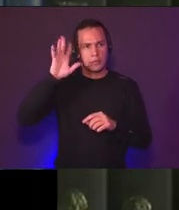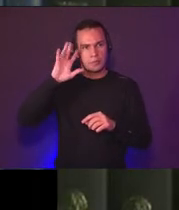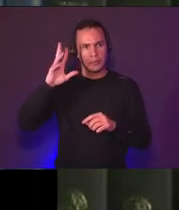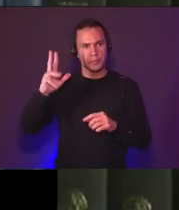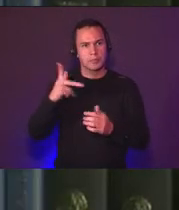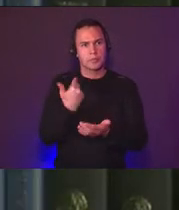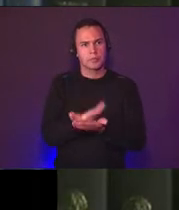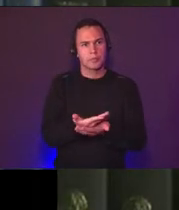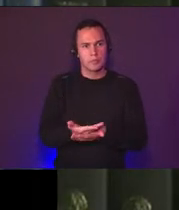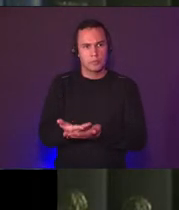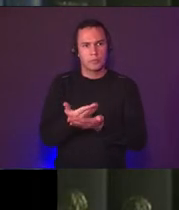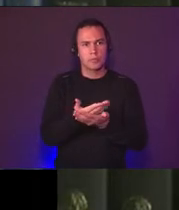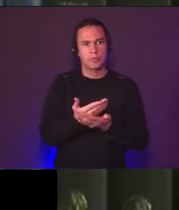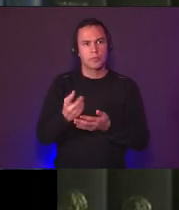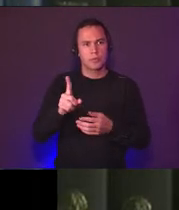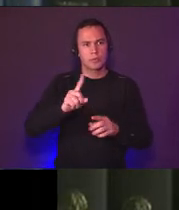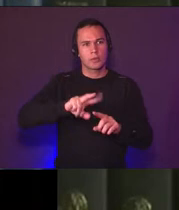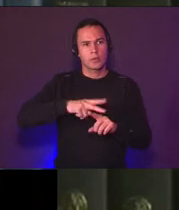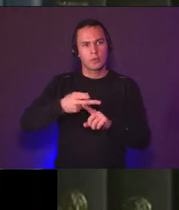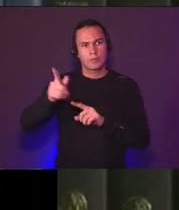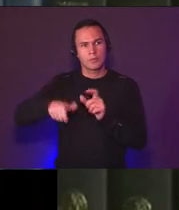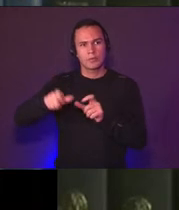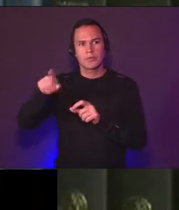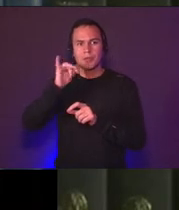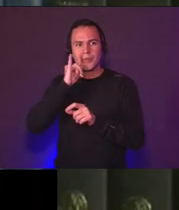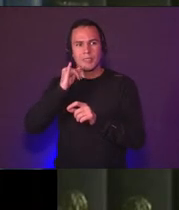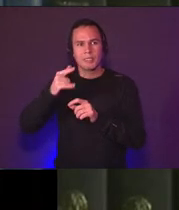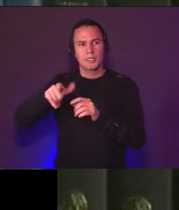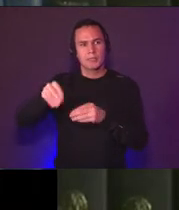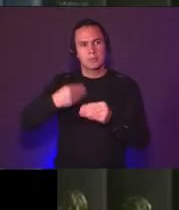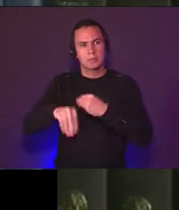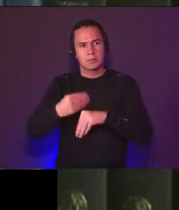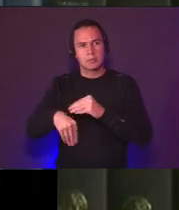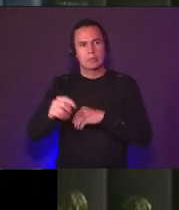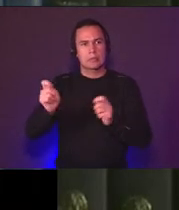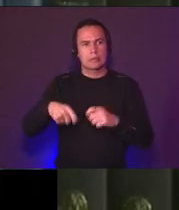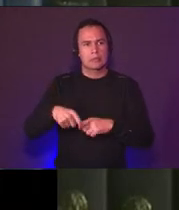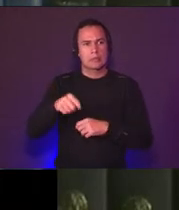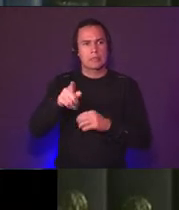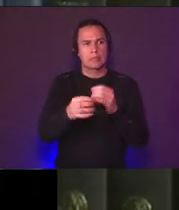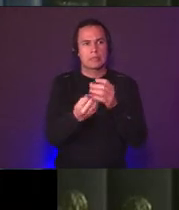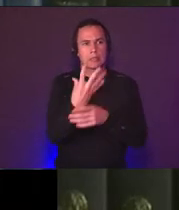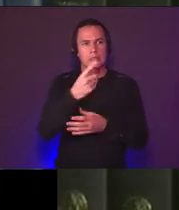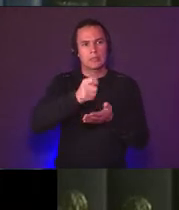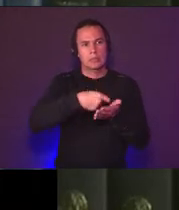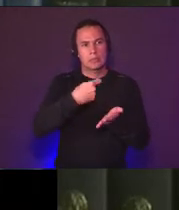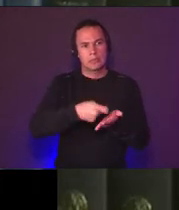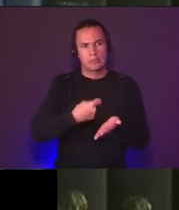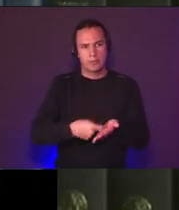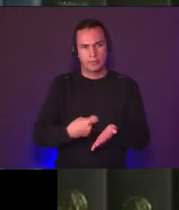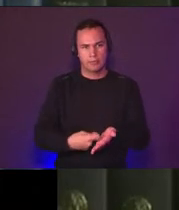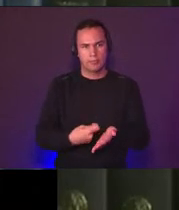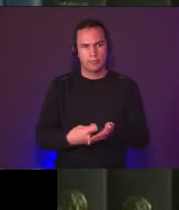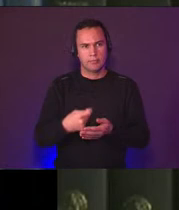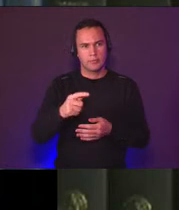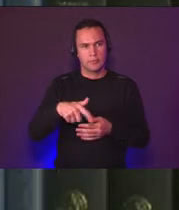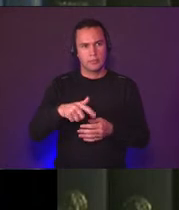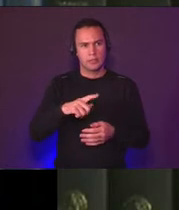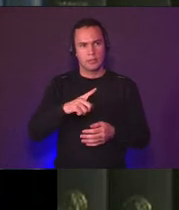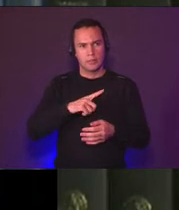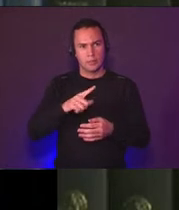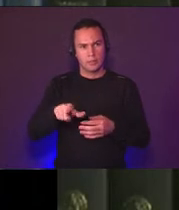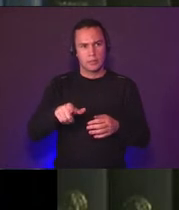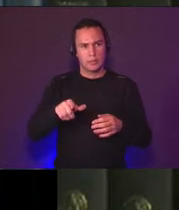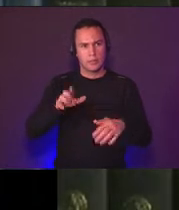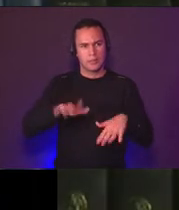two skills in one team, it'd be hard to do it in one head, but you could do it in one team, then you have something that people will pay attention to,